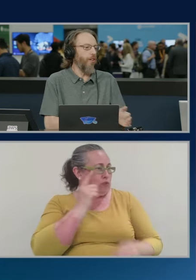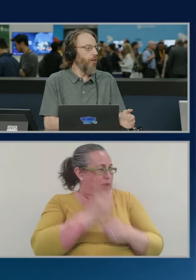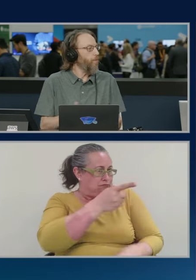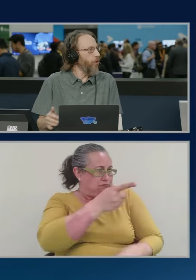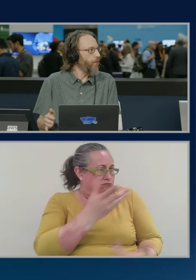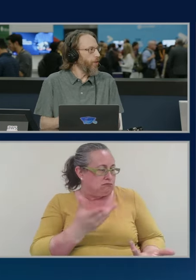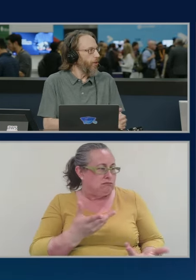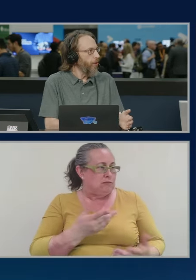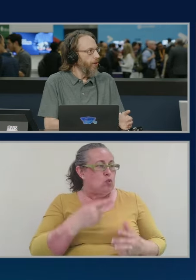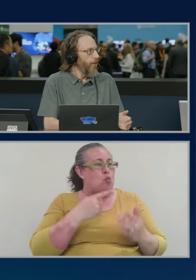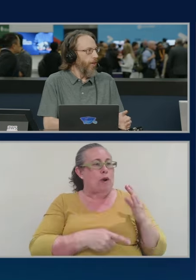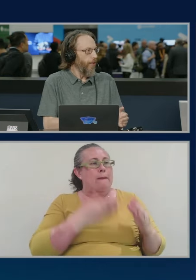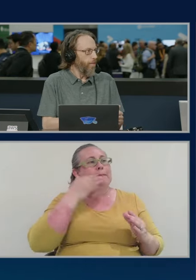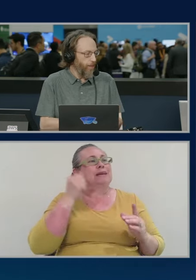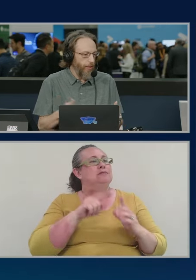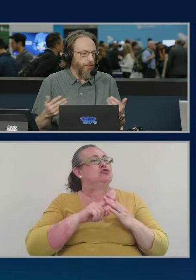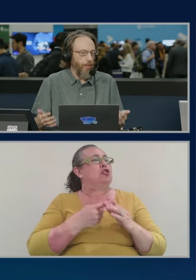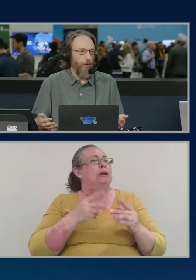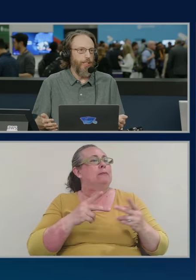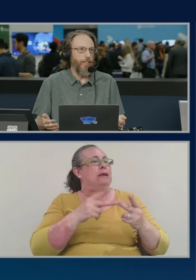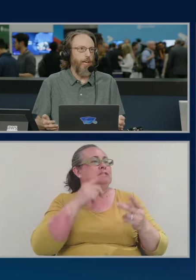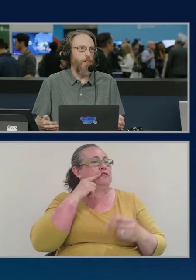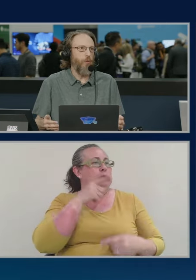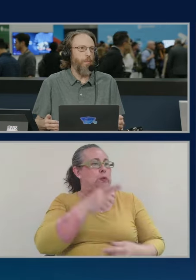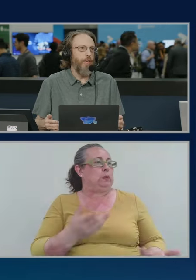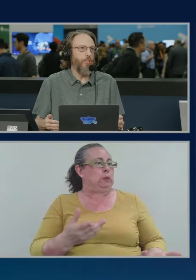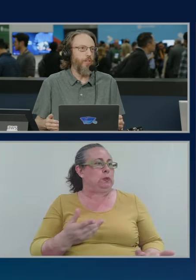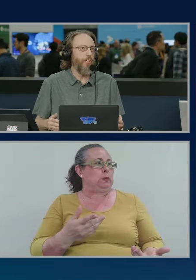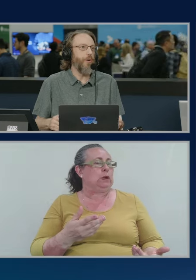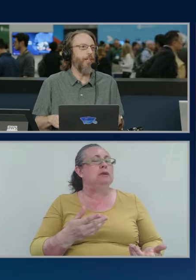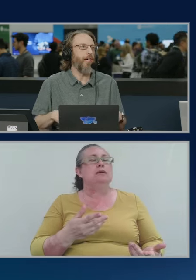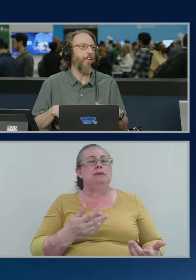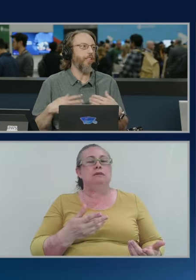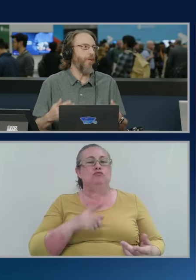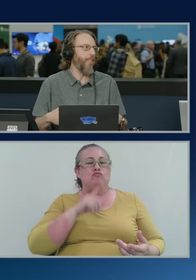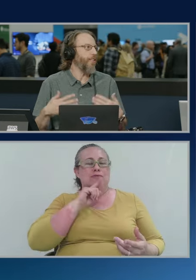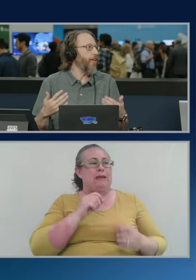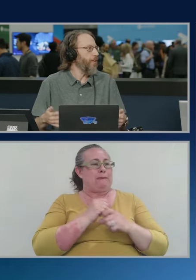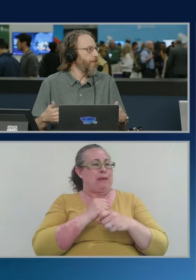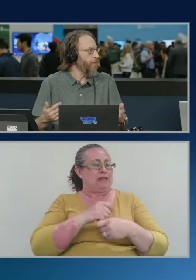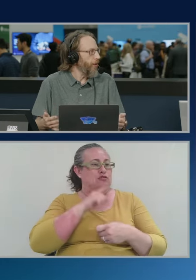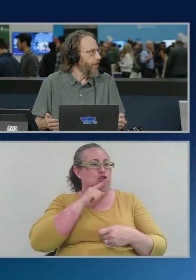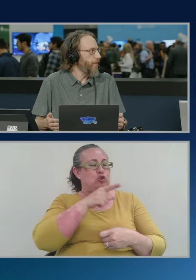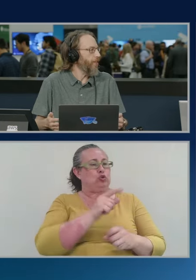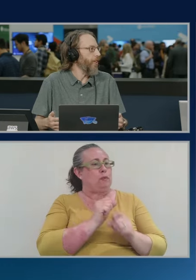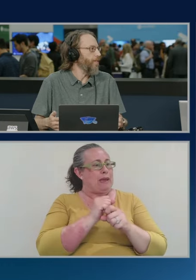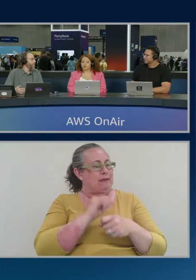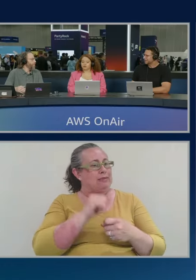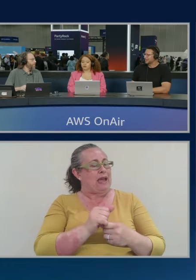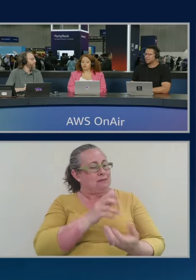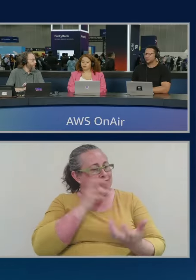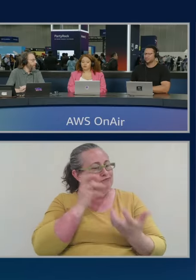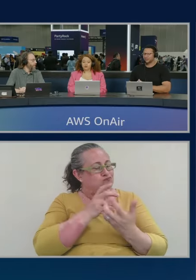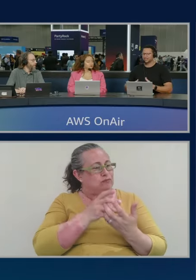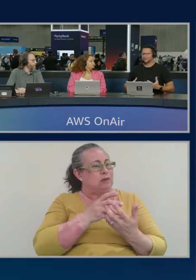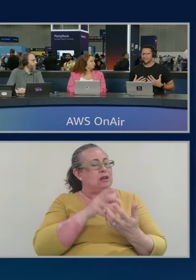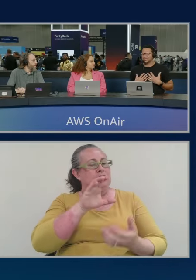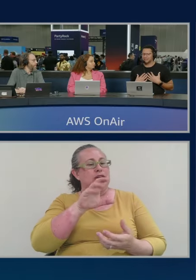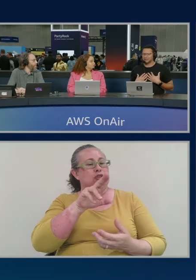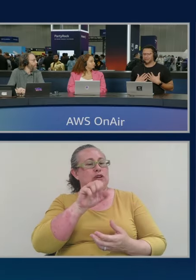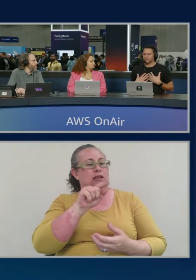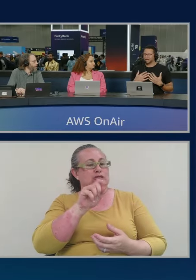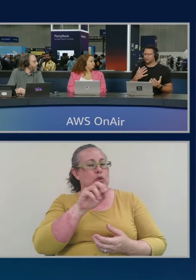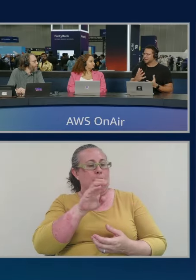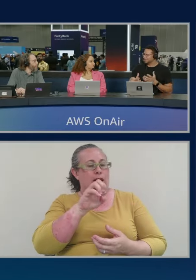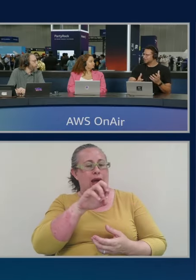best starting point for you. And perfect. And so it's really making sure that you're creating that customized, tailored experience for yourself. Yeah, and I'm on the training and certification